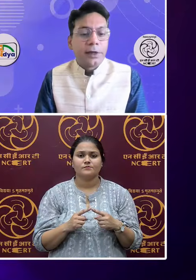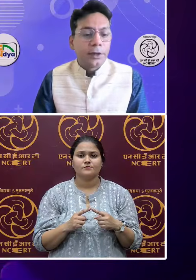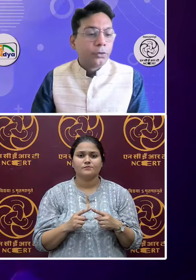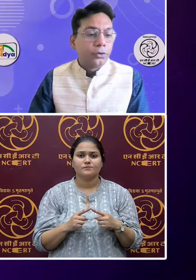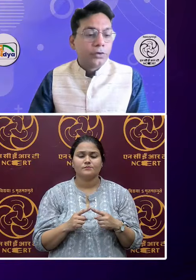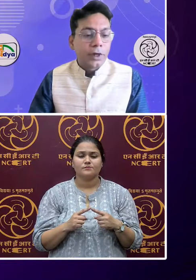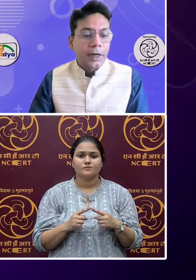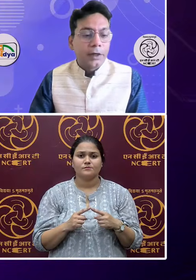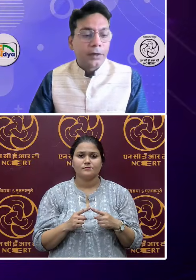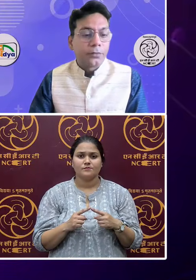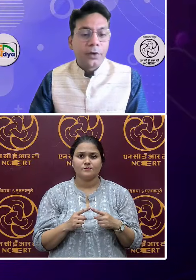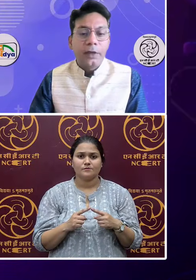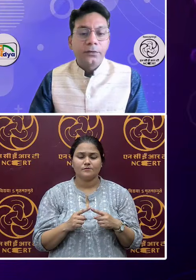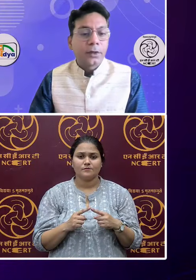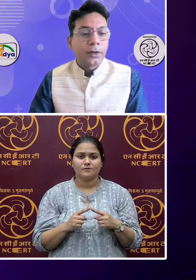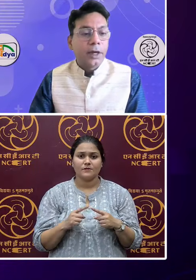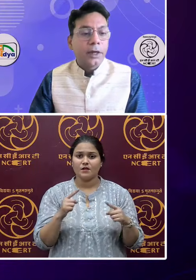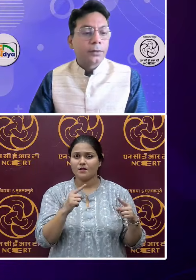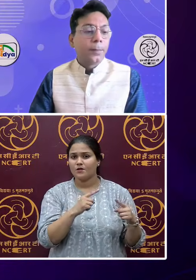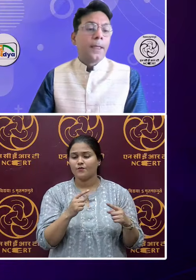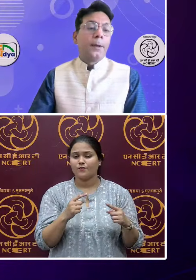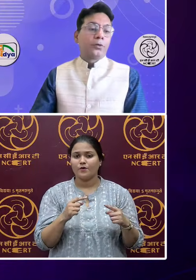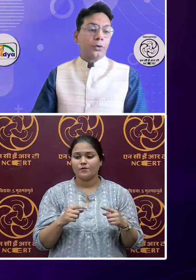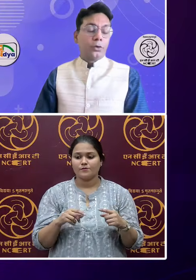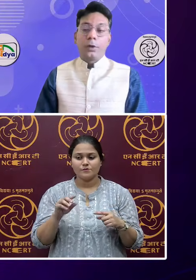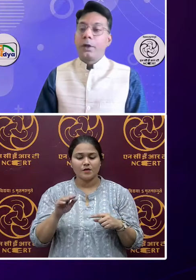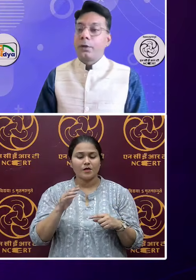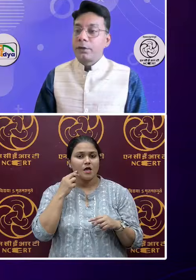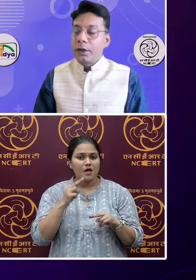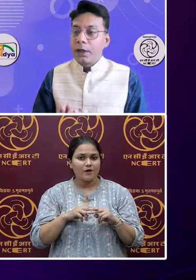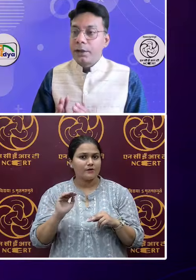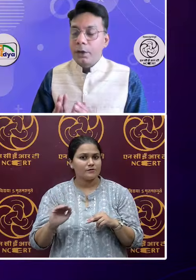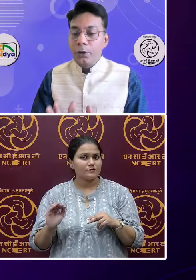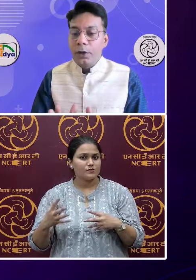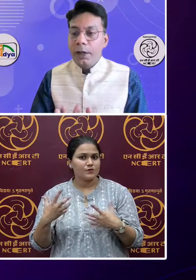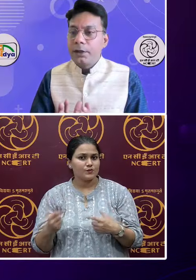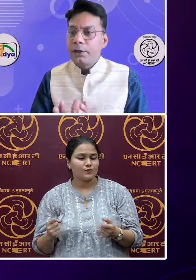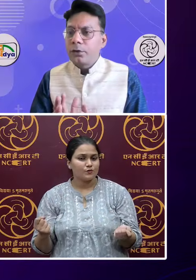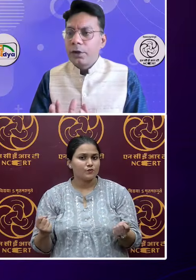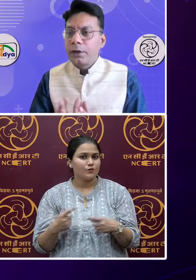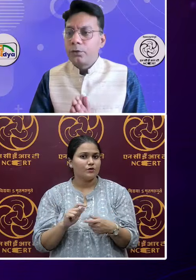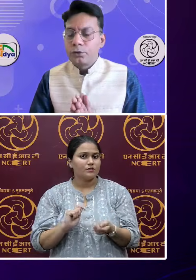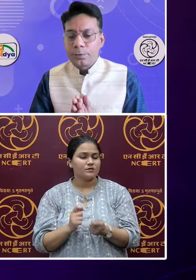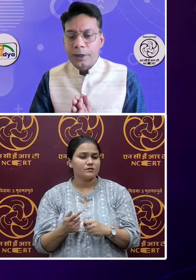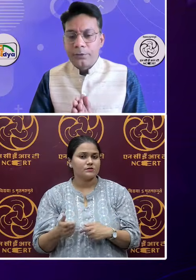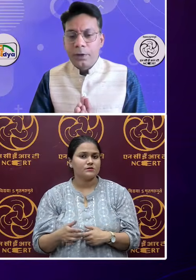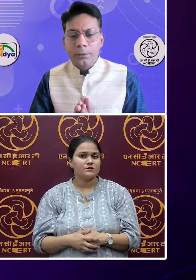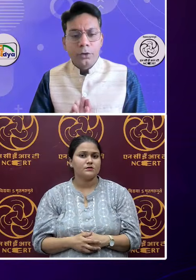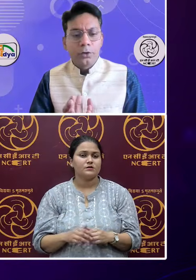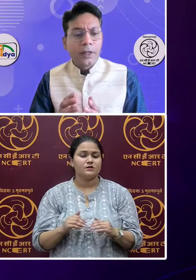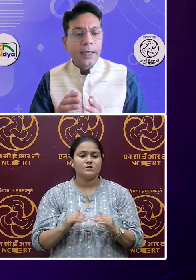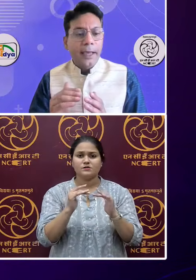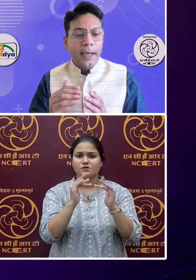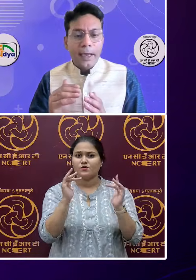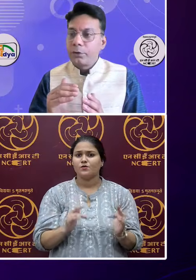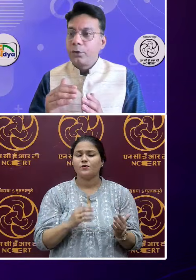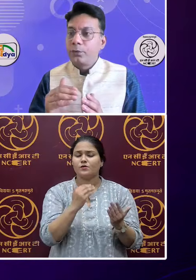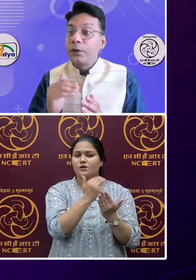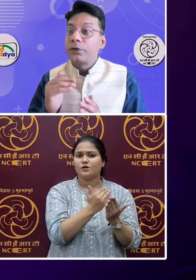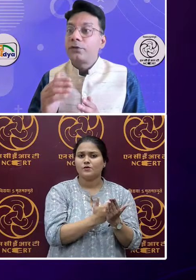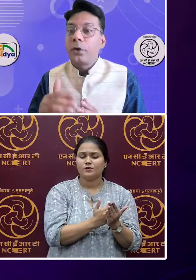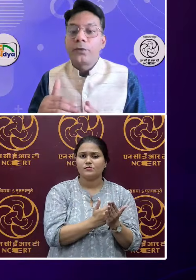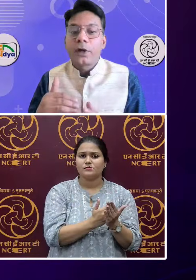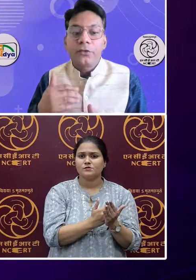features related to user interface, correct? So these online course platform, they